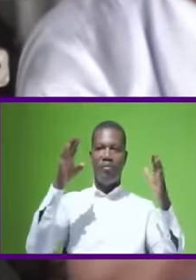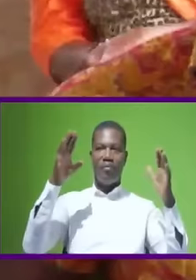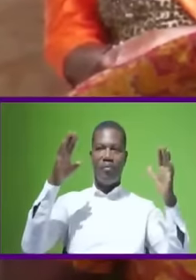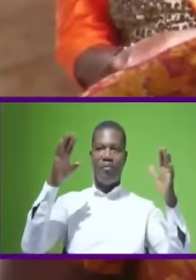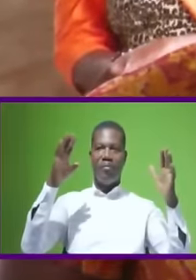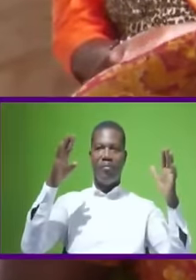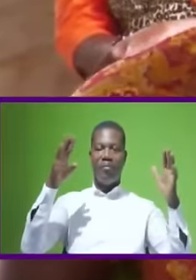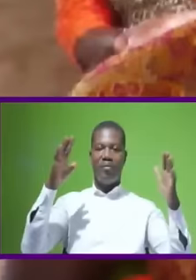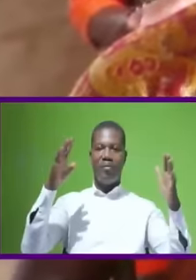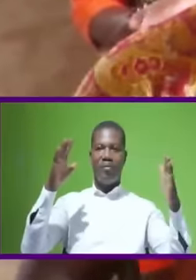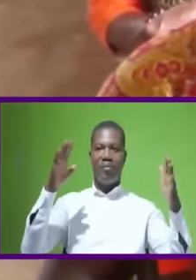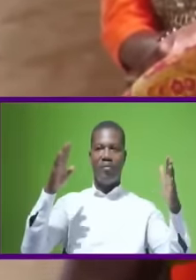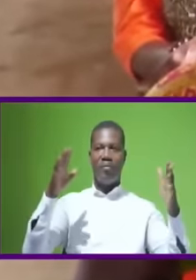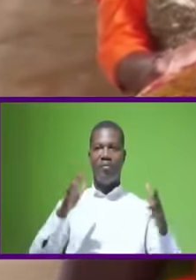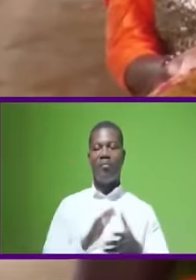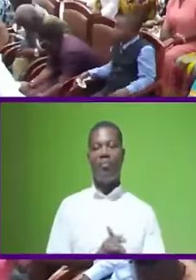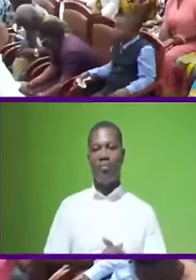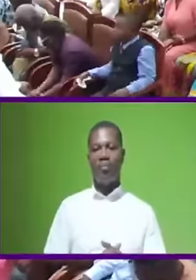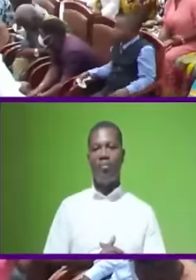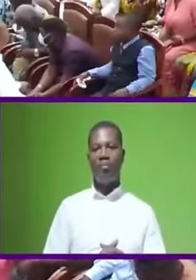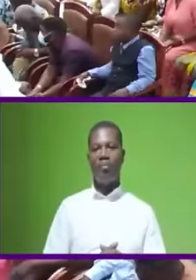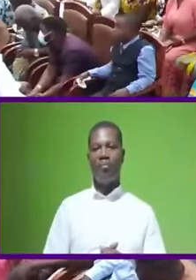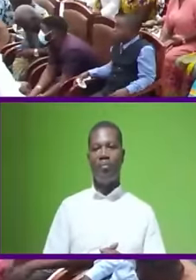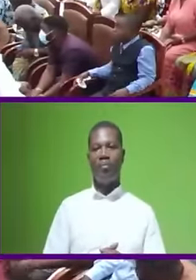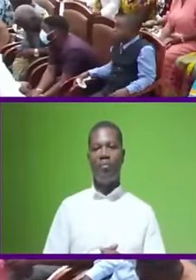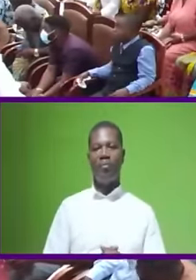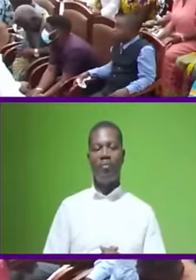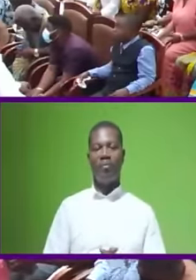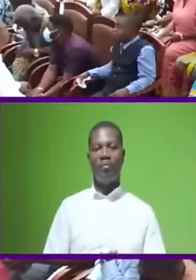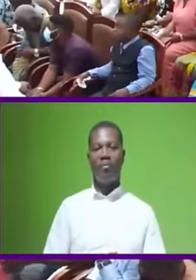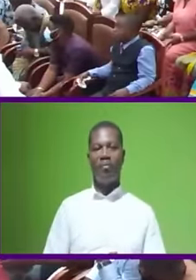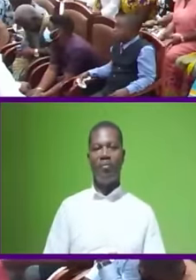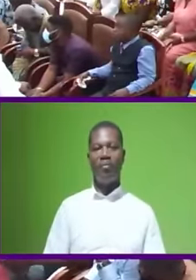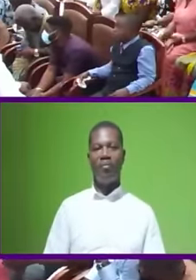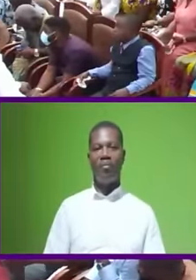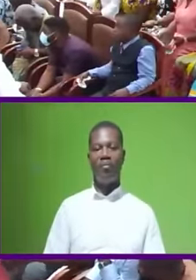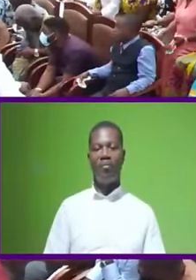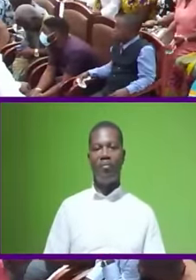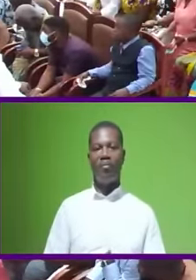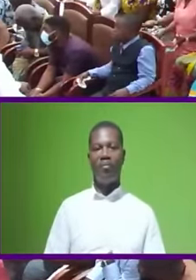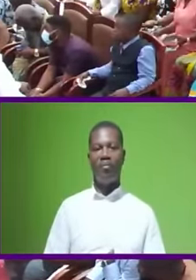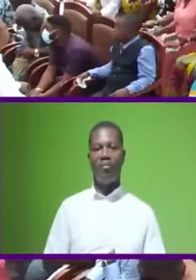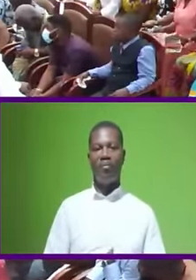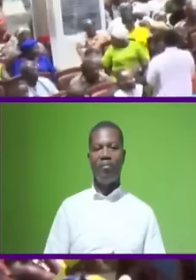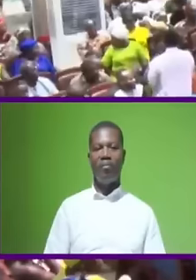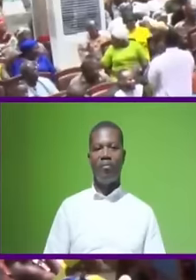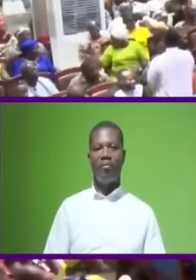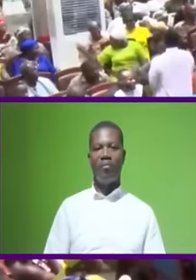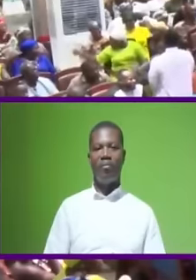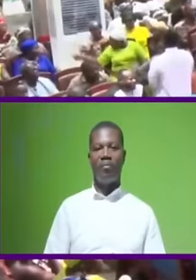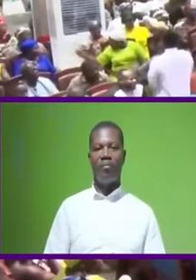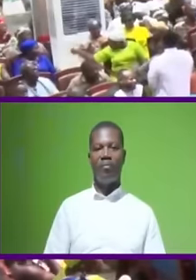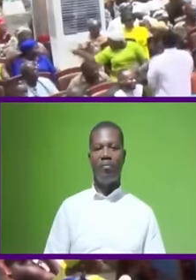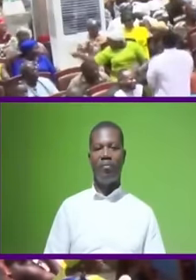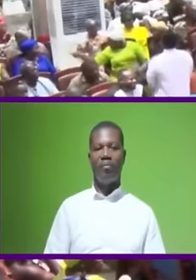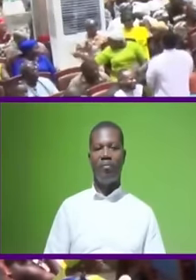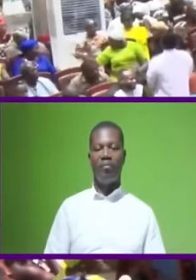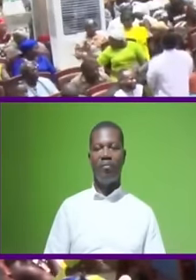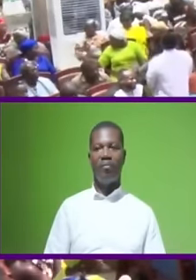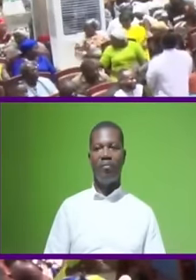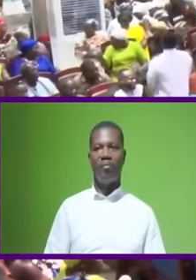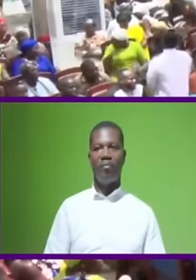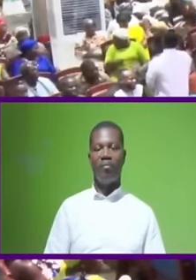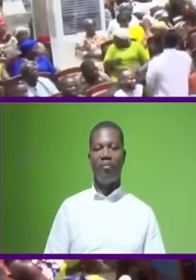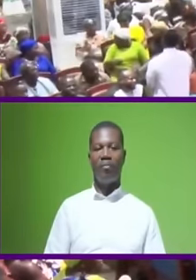hallelujah. Oh, Jesus. Now you are blessed with money, and because of your zeal and passion, they made you the chairman. Hey.